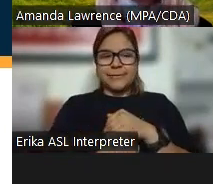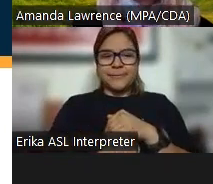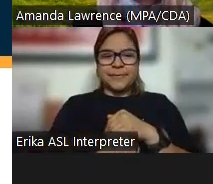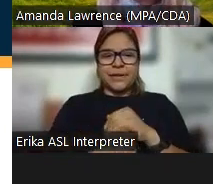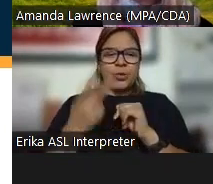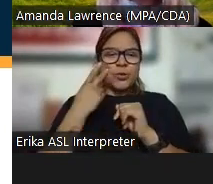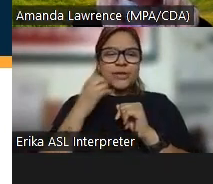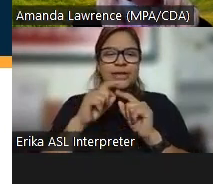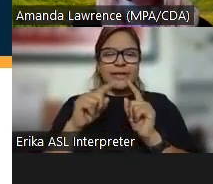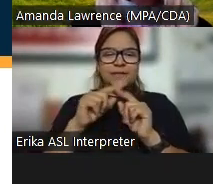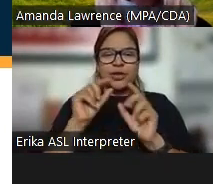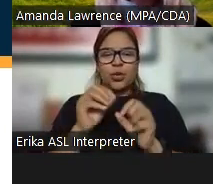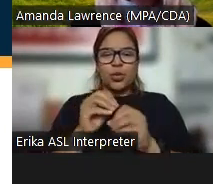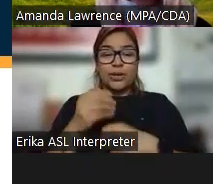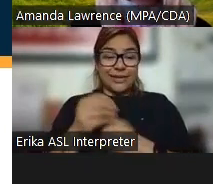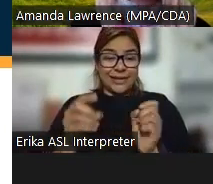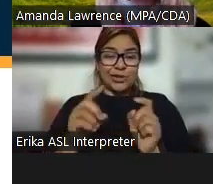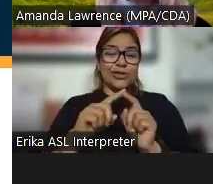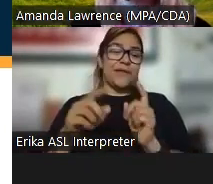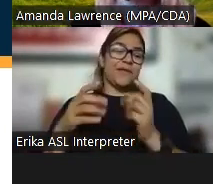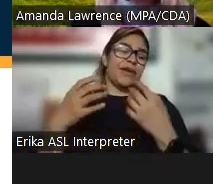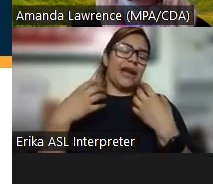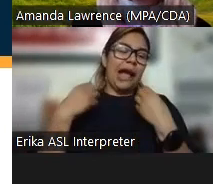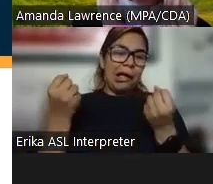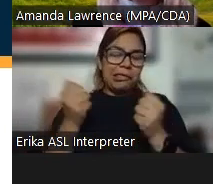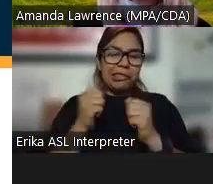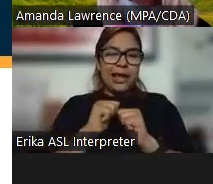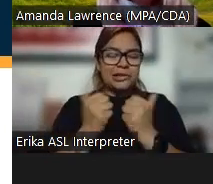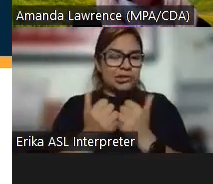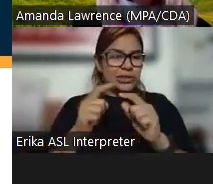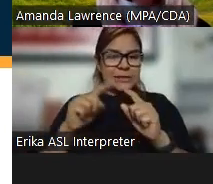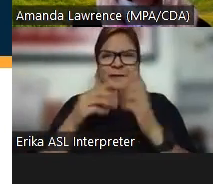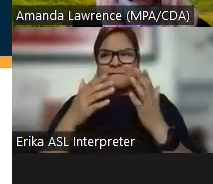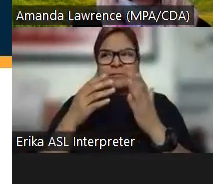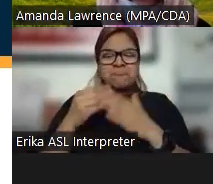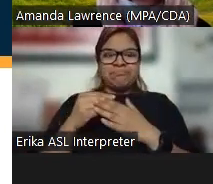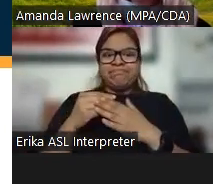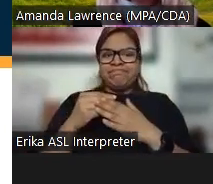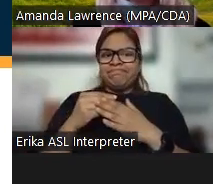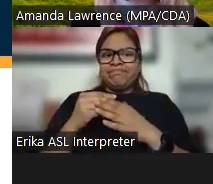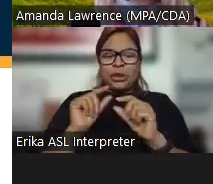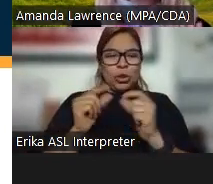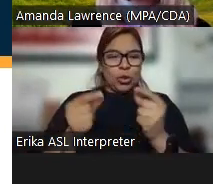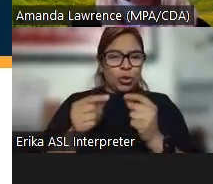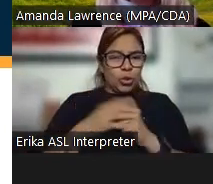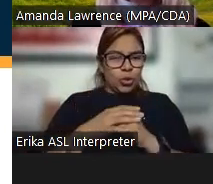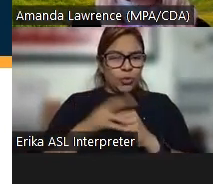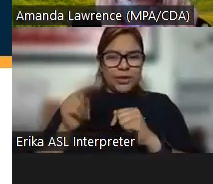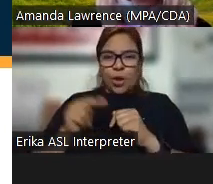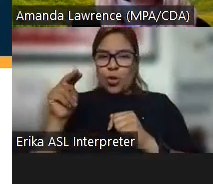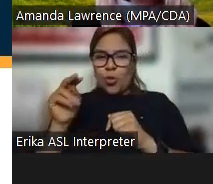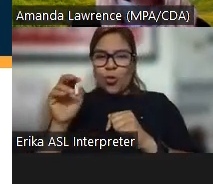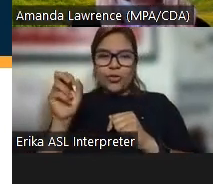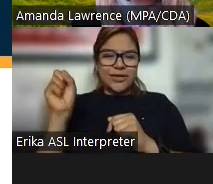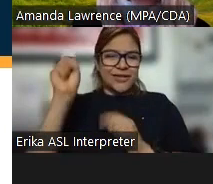organizations and health services agencies from all over the state. We have Central Coast, Northern California,